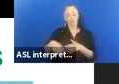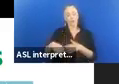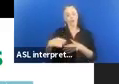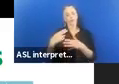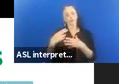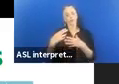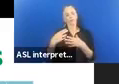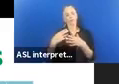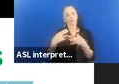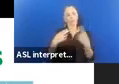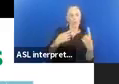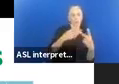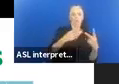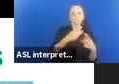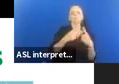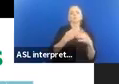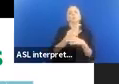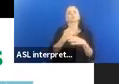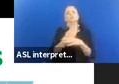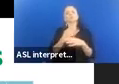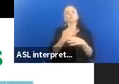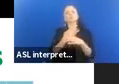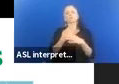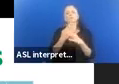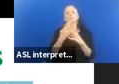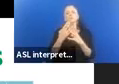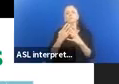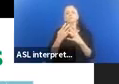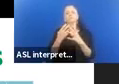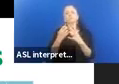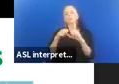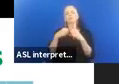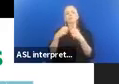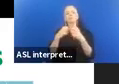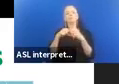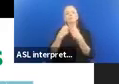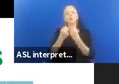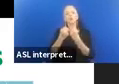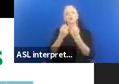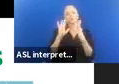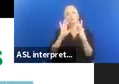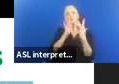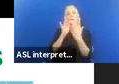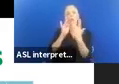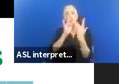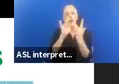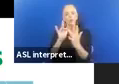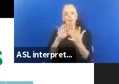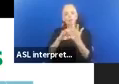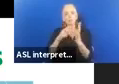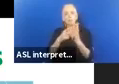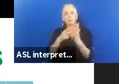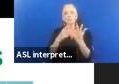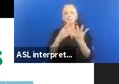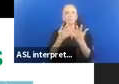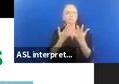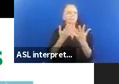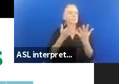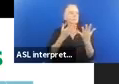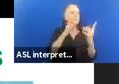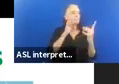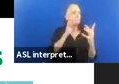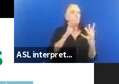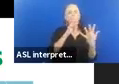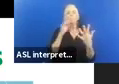or combined methods of traditional social networks, or actually going out and reaching people, such as in